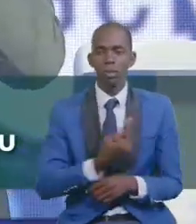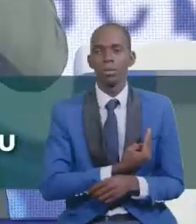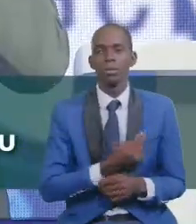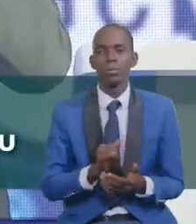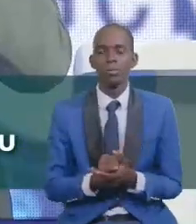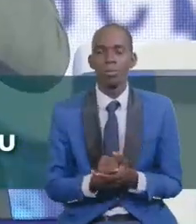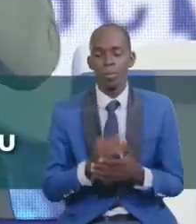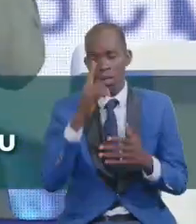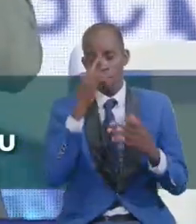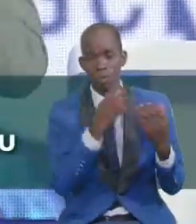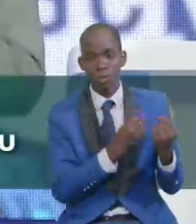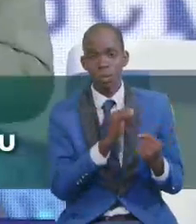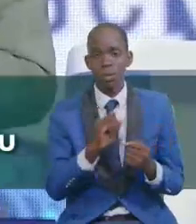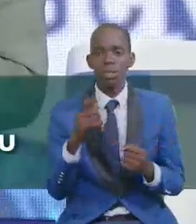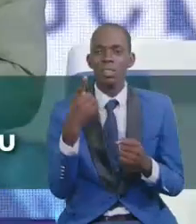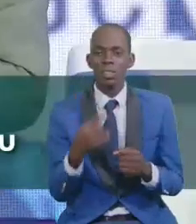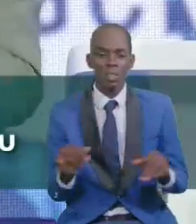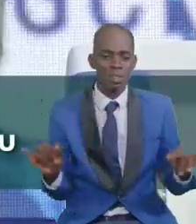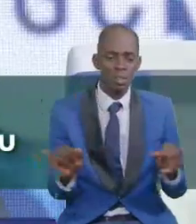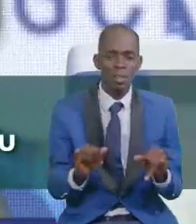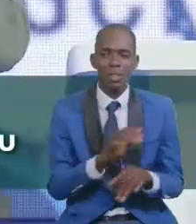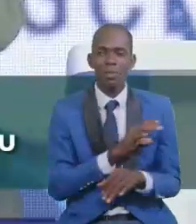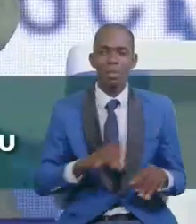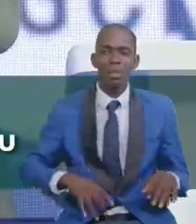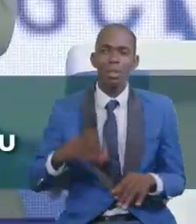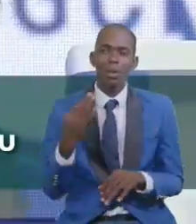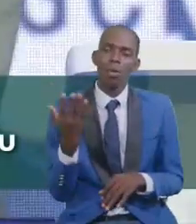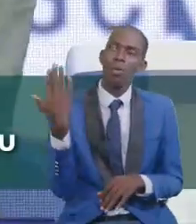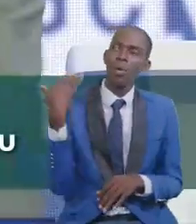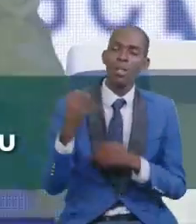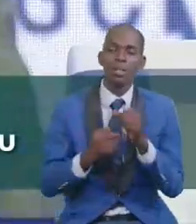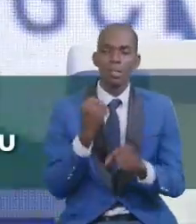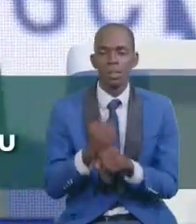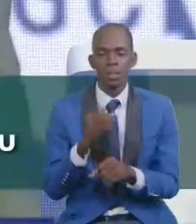Trust in the same Christ of yesteryears in you.